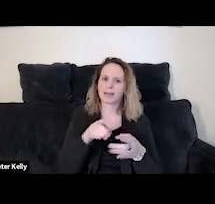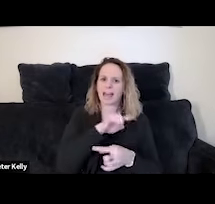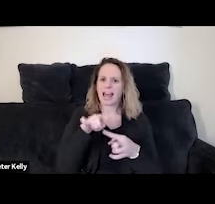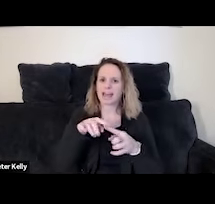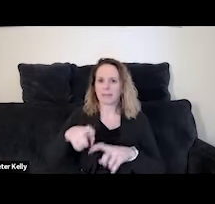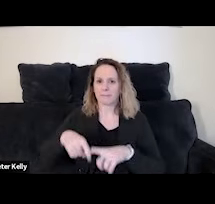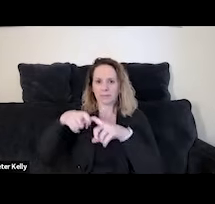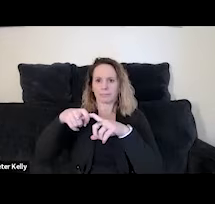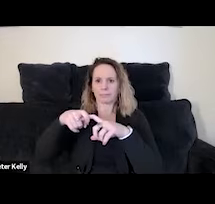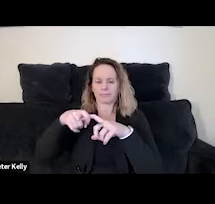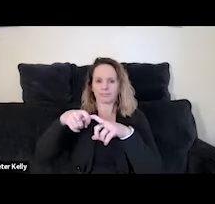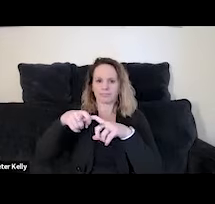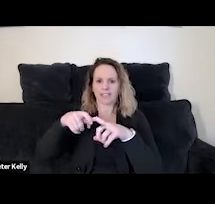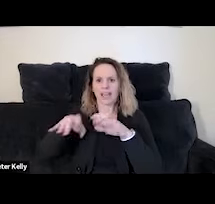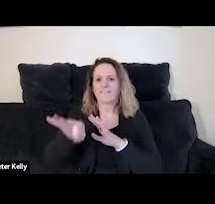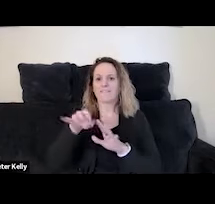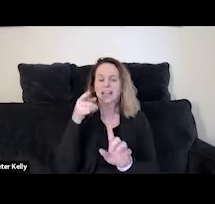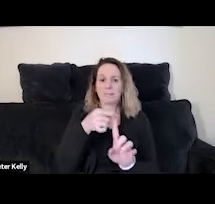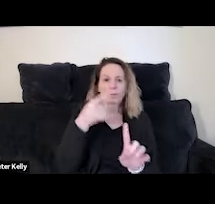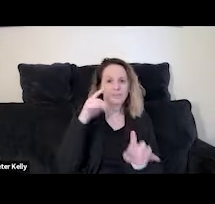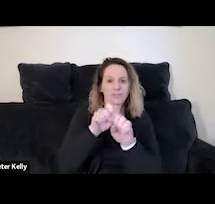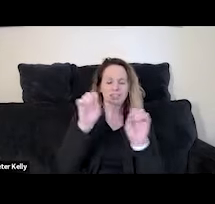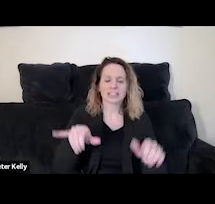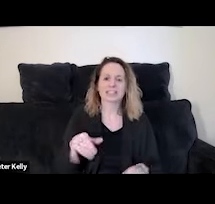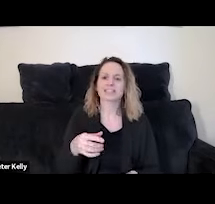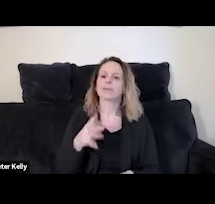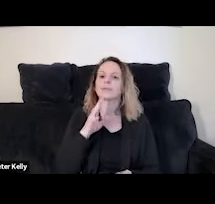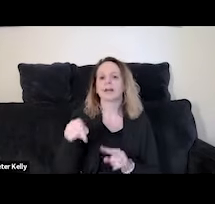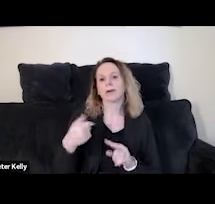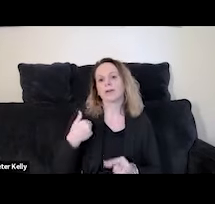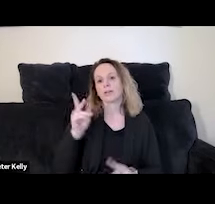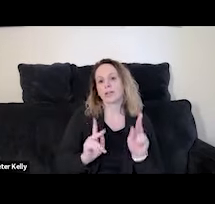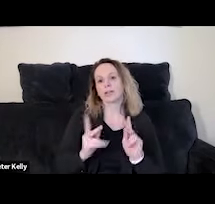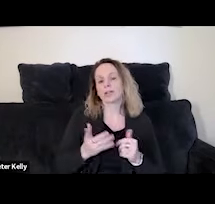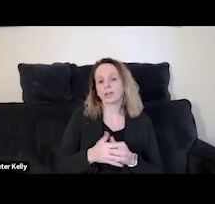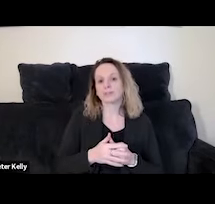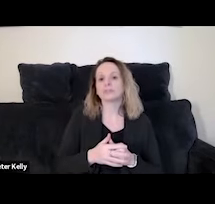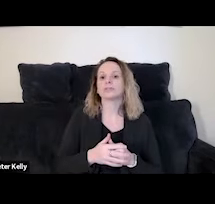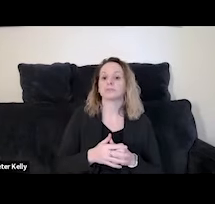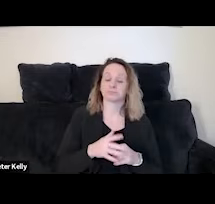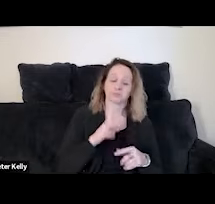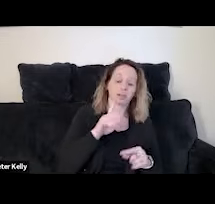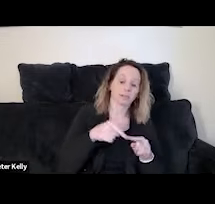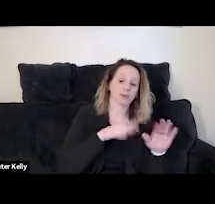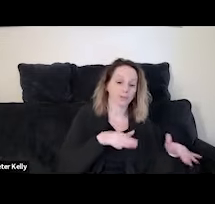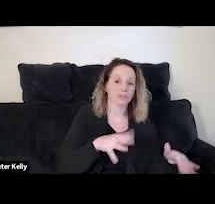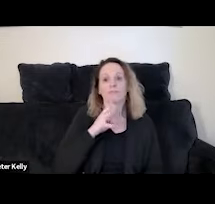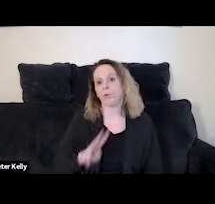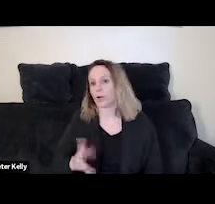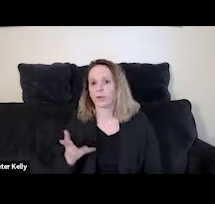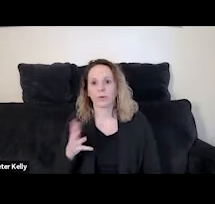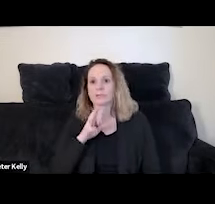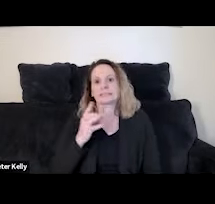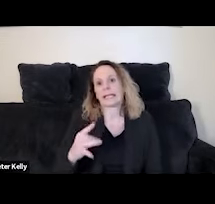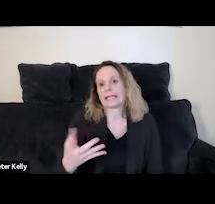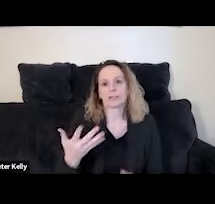and finding those interruption points in your system. Today, we're talking about young adults, but we could also talk about children. We could talk about 4-year-olds. We could talk about